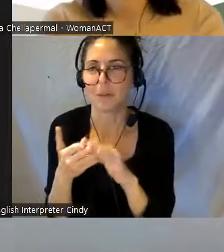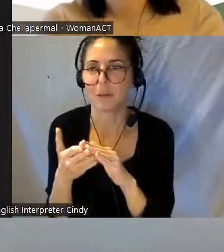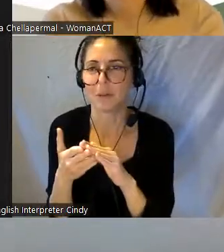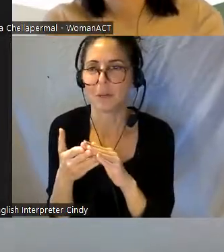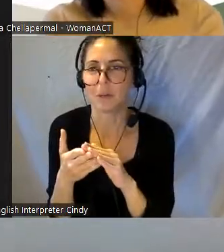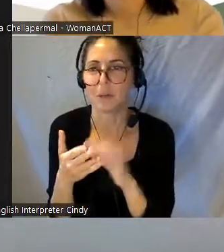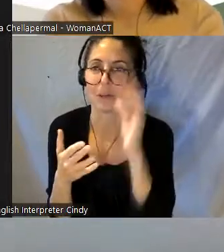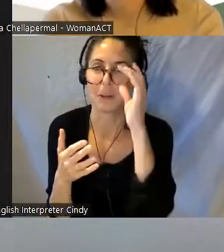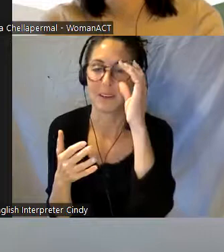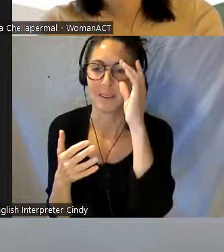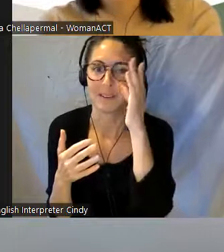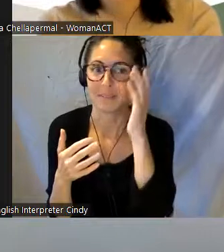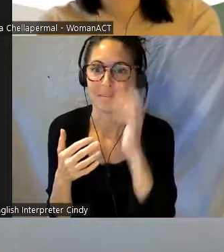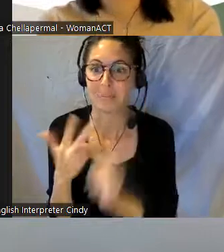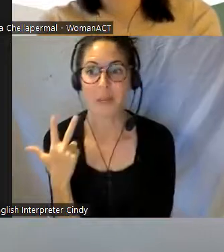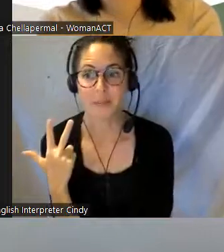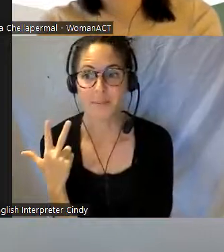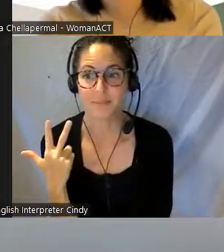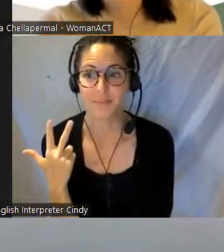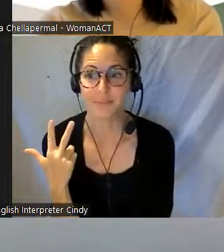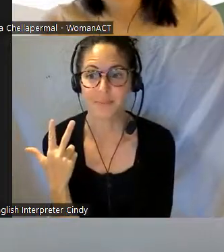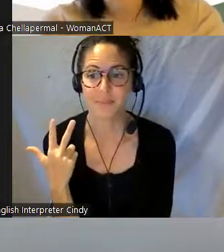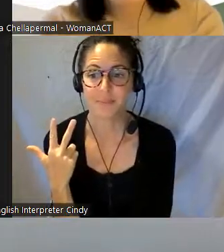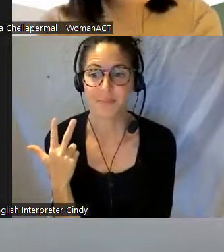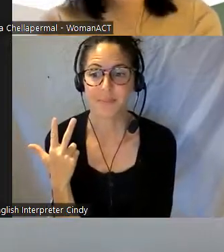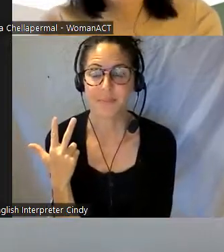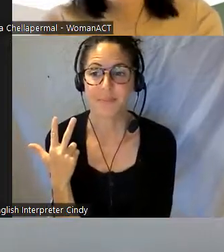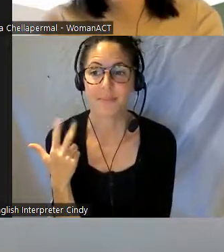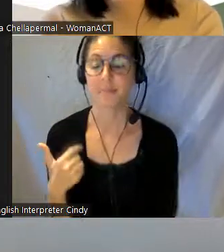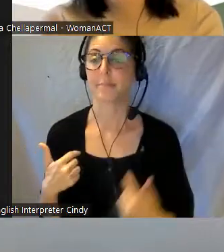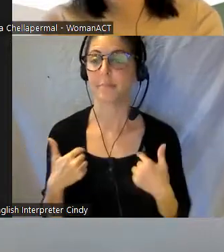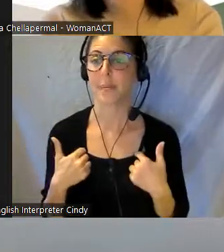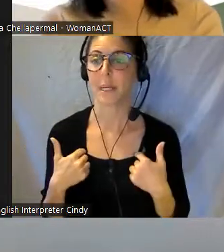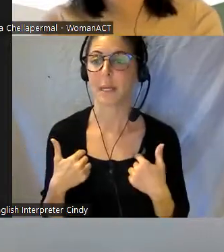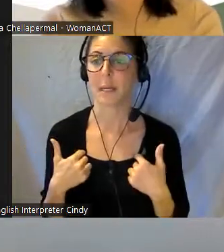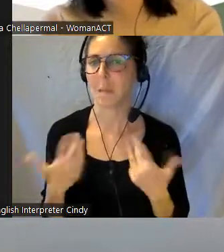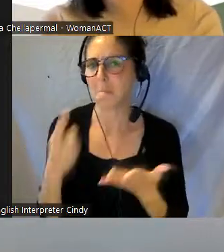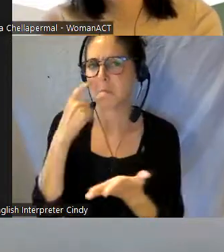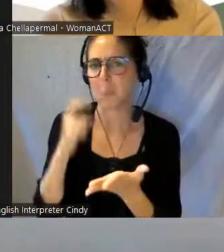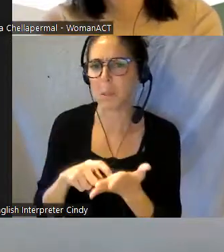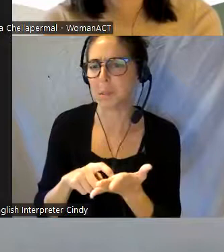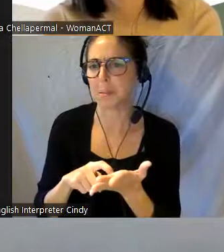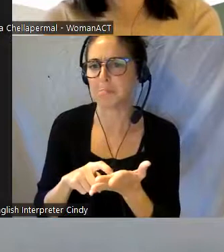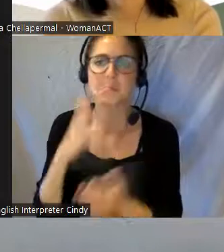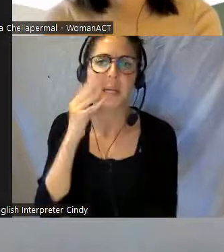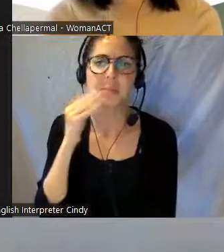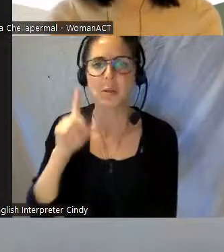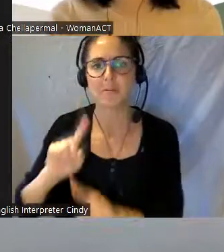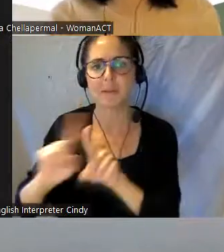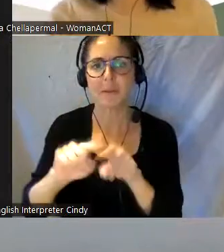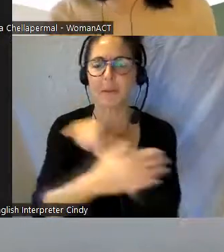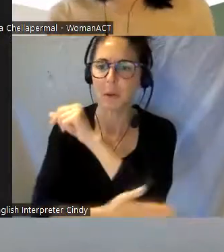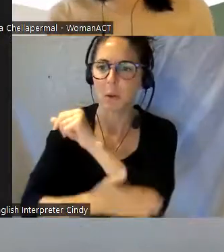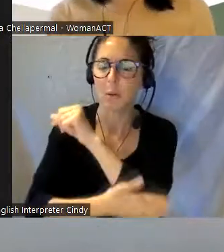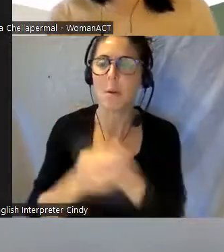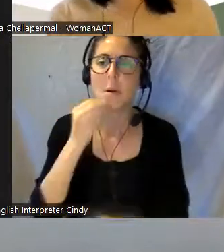only got 3. And there wasn't a difference in their experiences. The only difference was maybe some